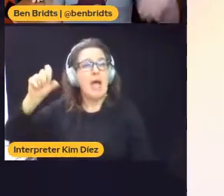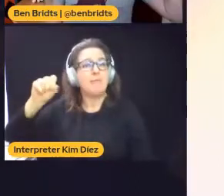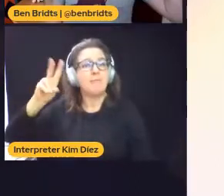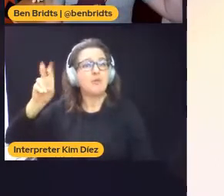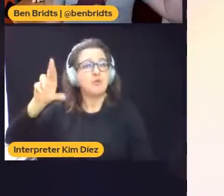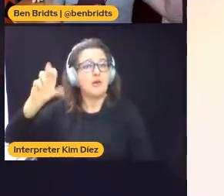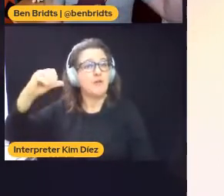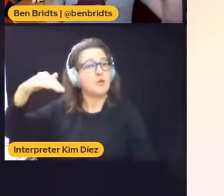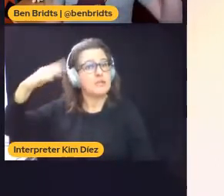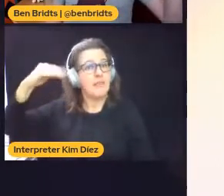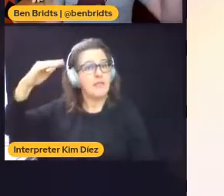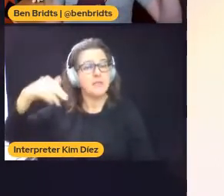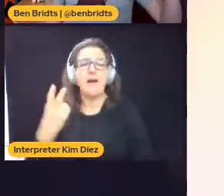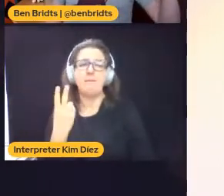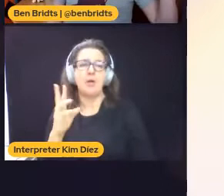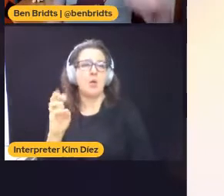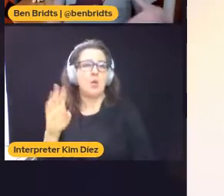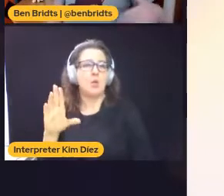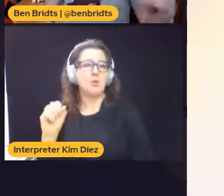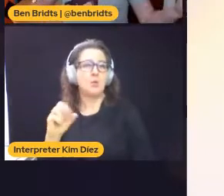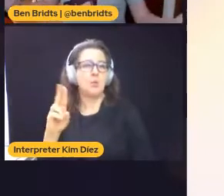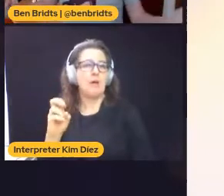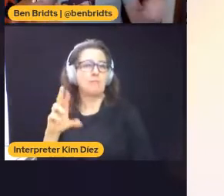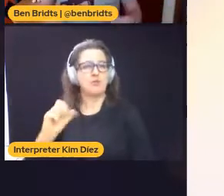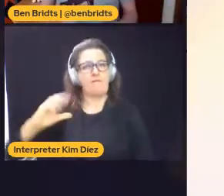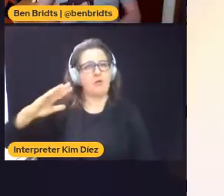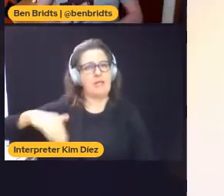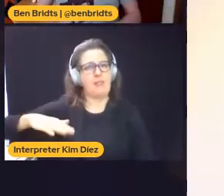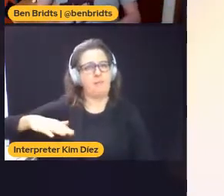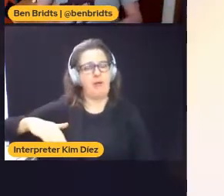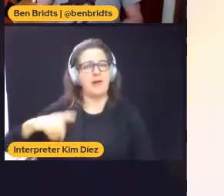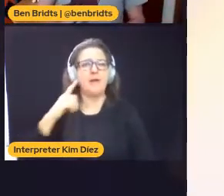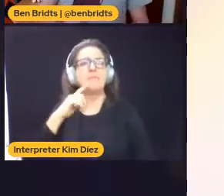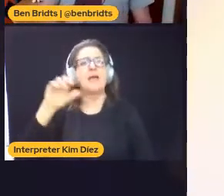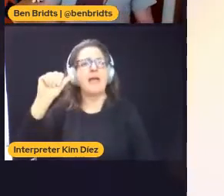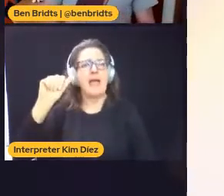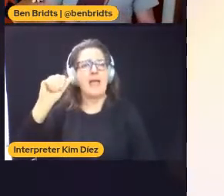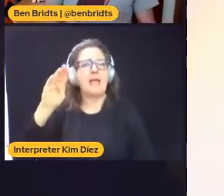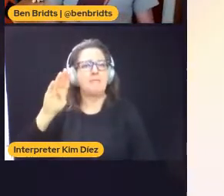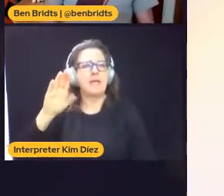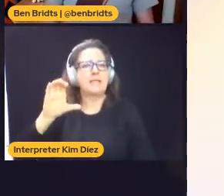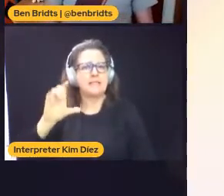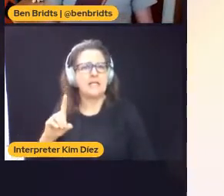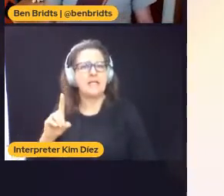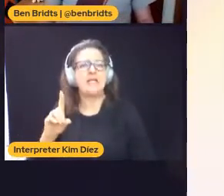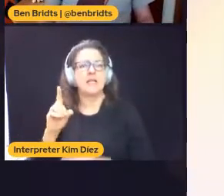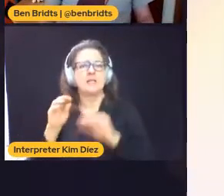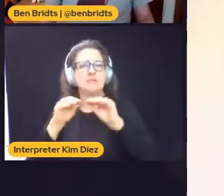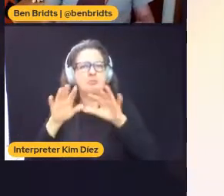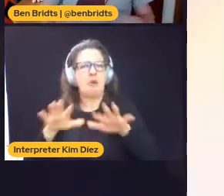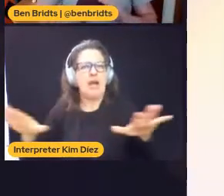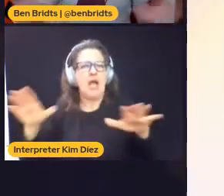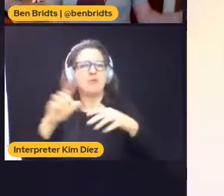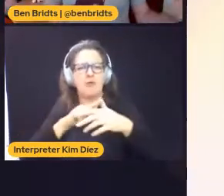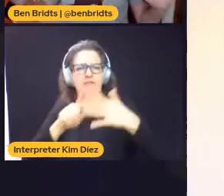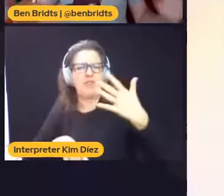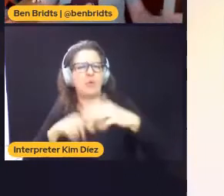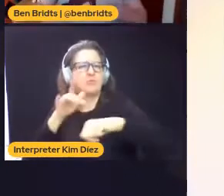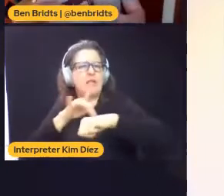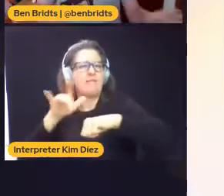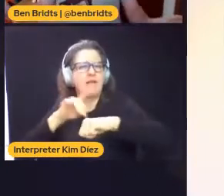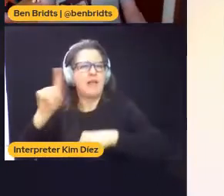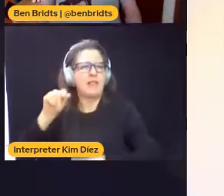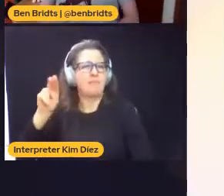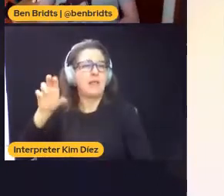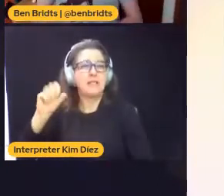we go A, B, C, A, spread out over our 3 availability zones. And that all worked great,